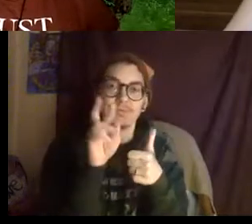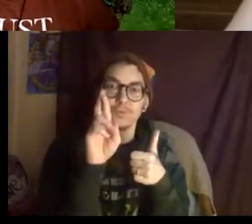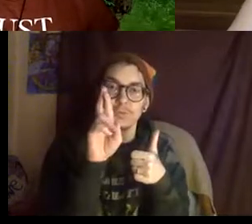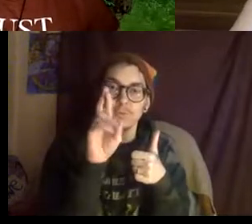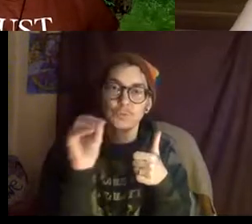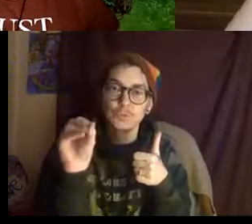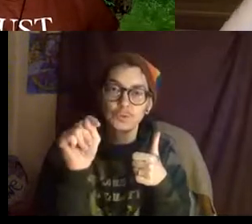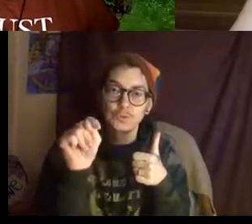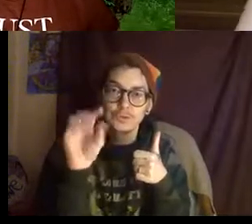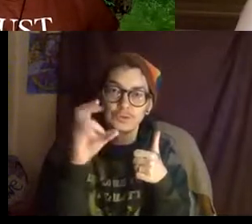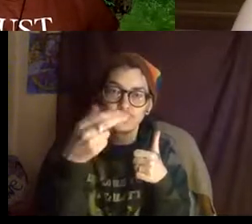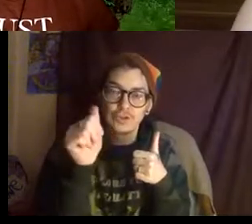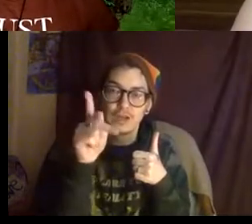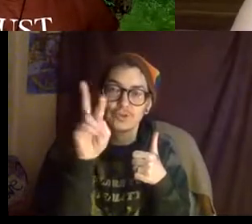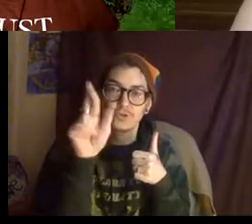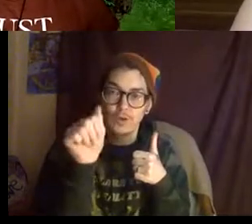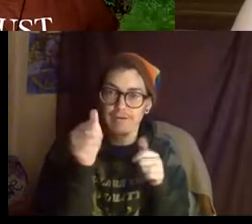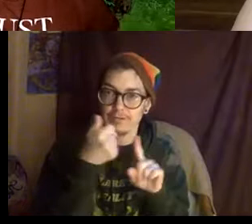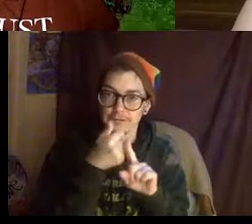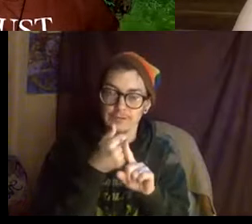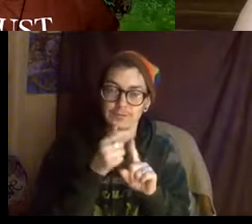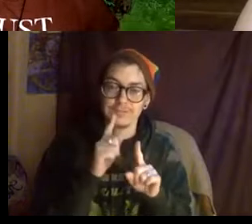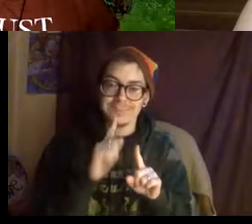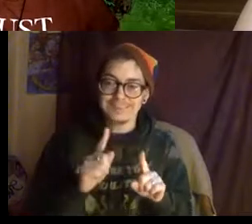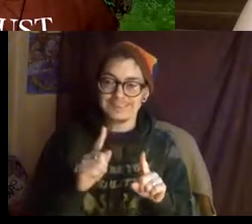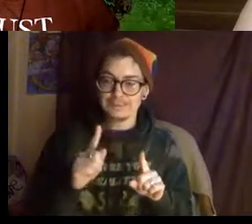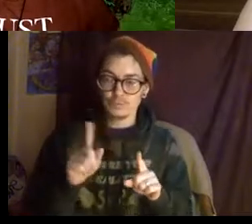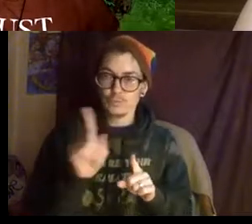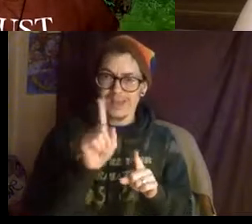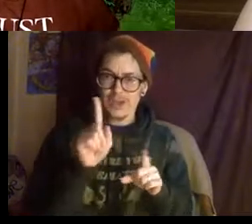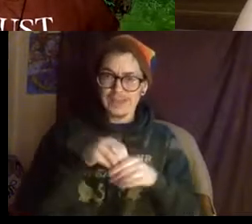Okay, first of all, the root chakra